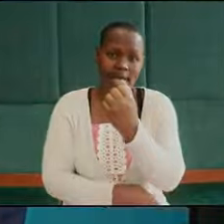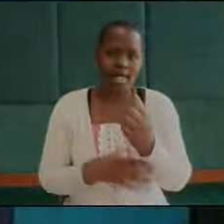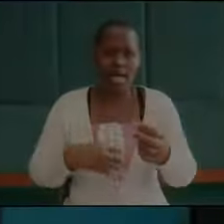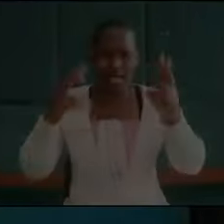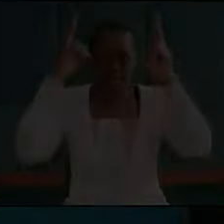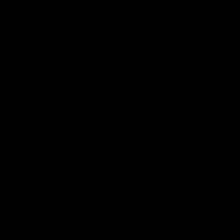done for to have been to to to